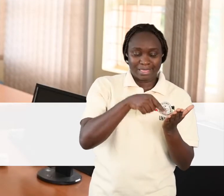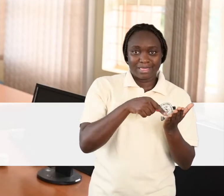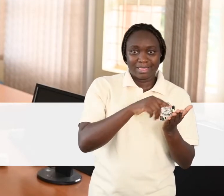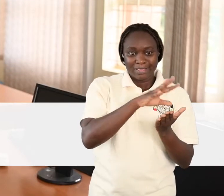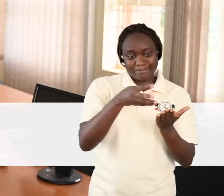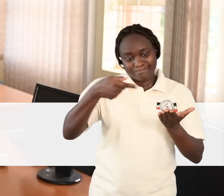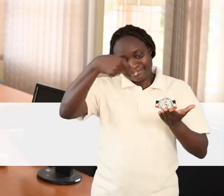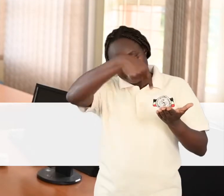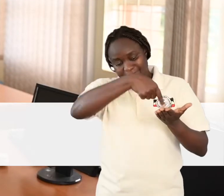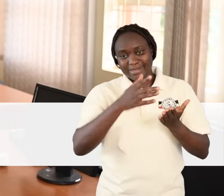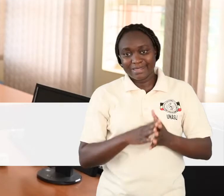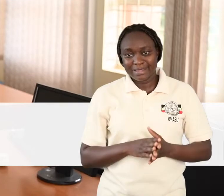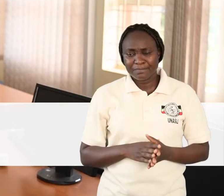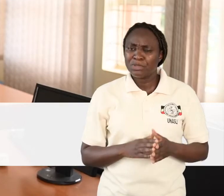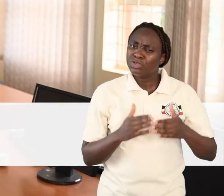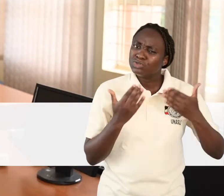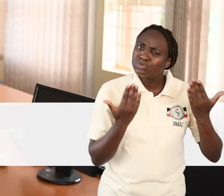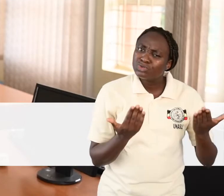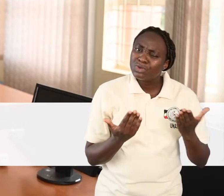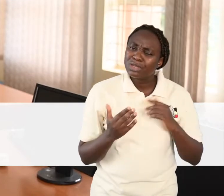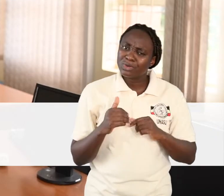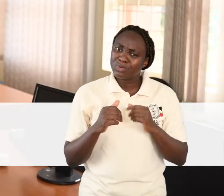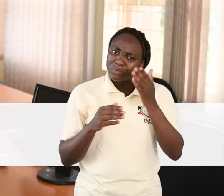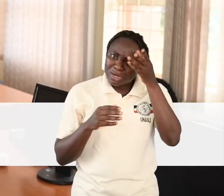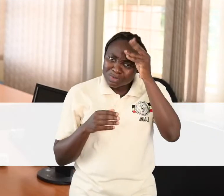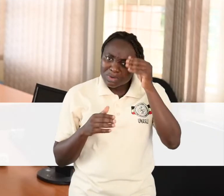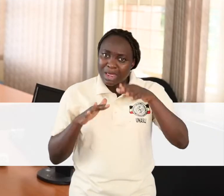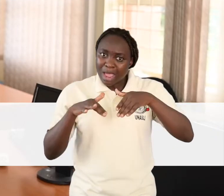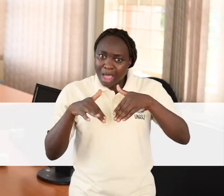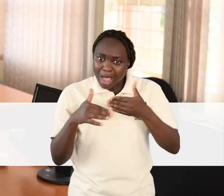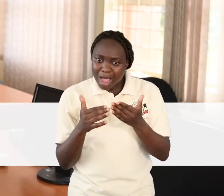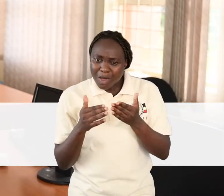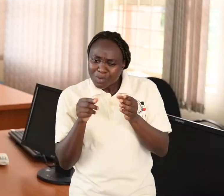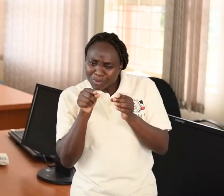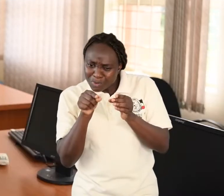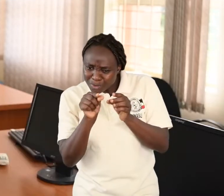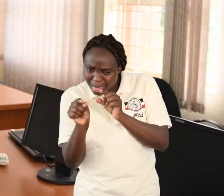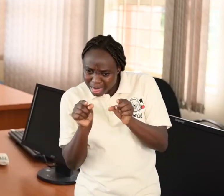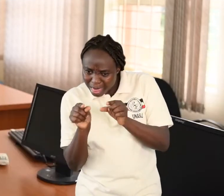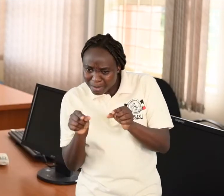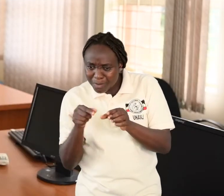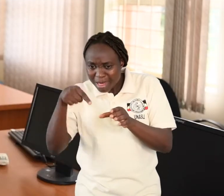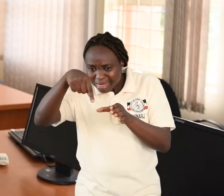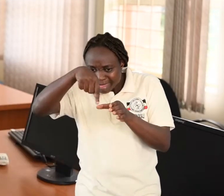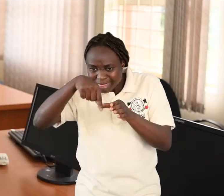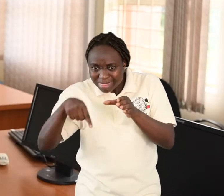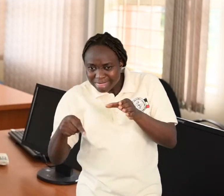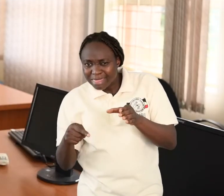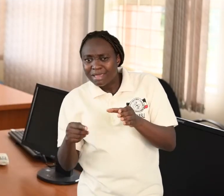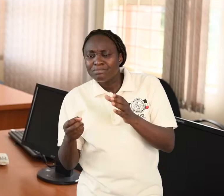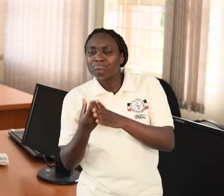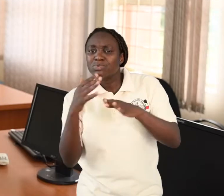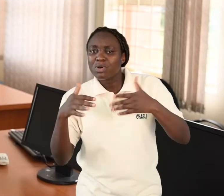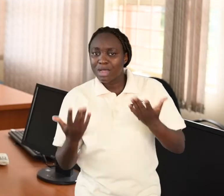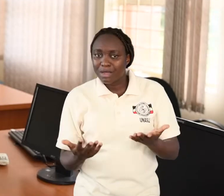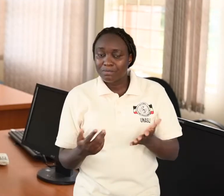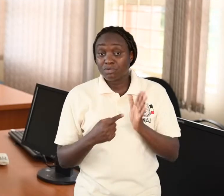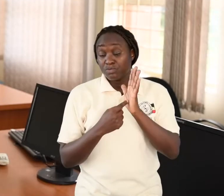So, let's look at how we can form subsets. When you're given a number, for